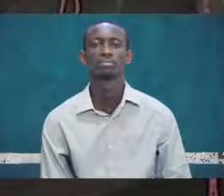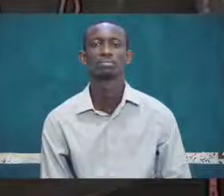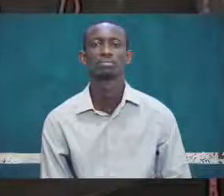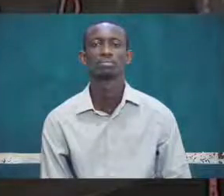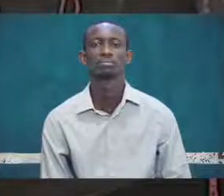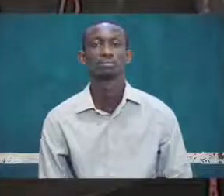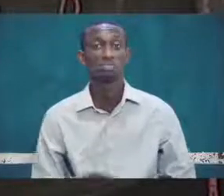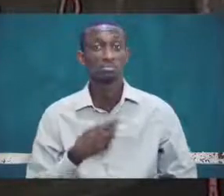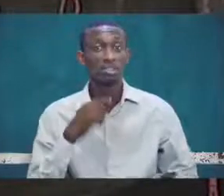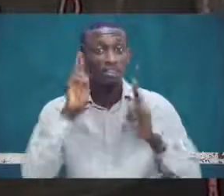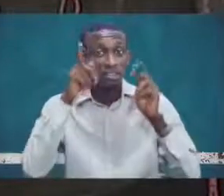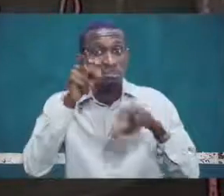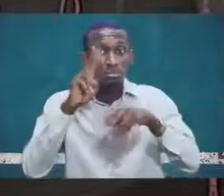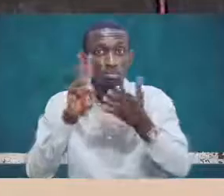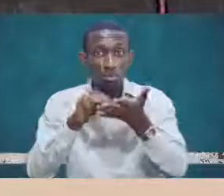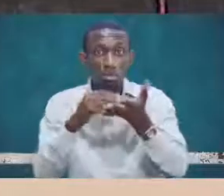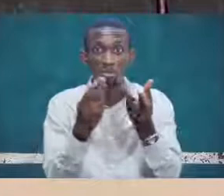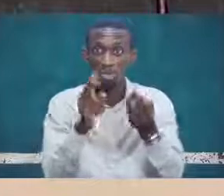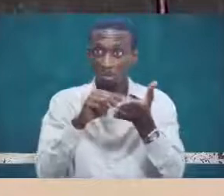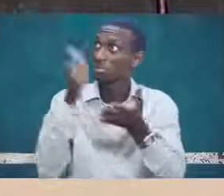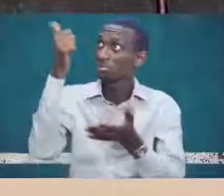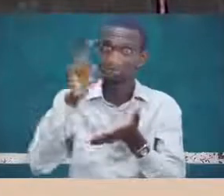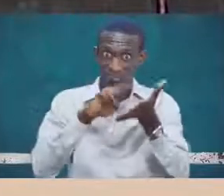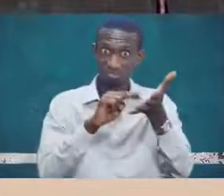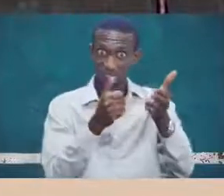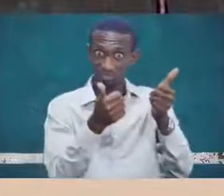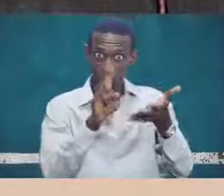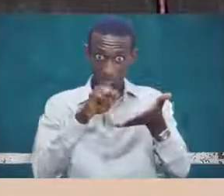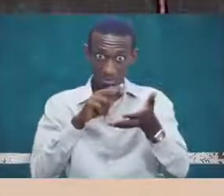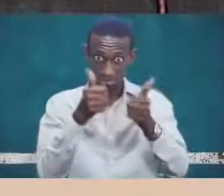I guess it's readable as you're writing them.